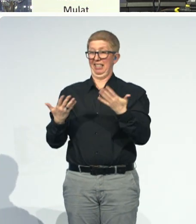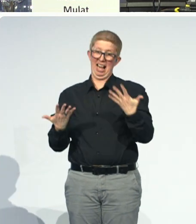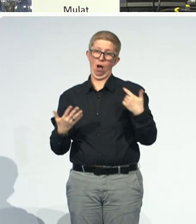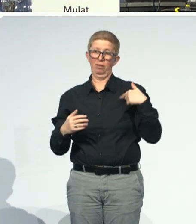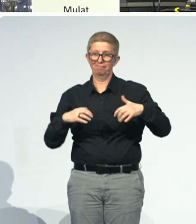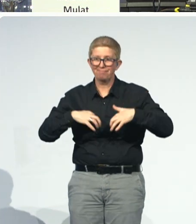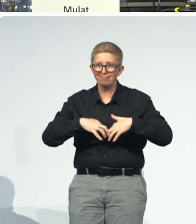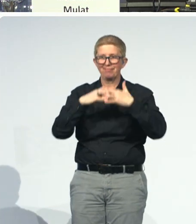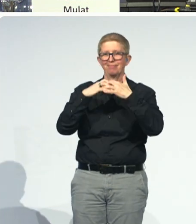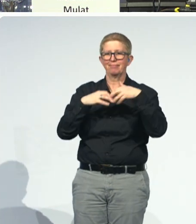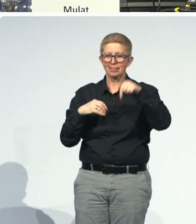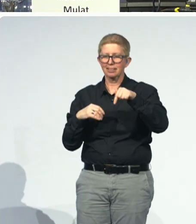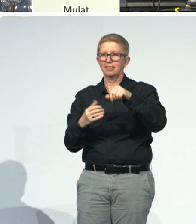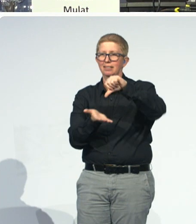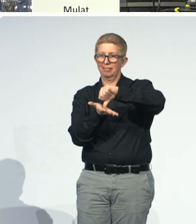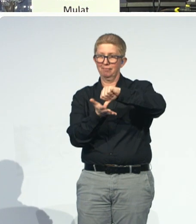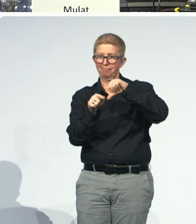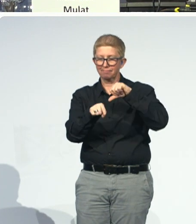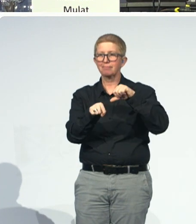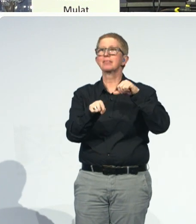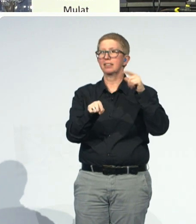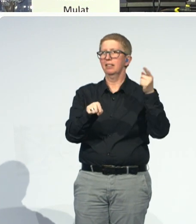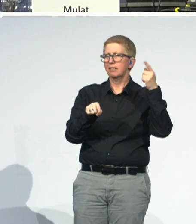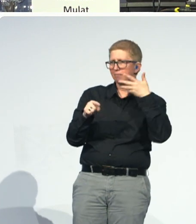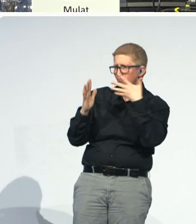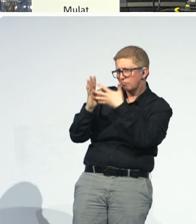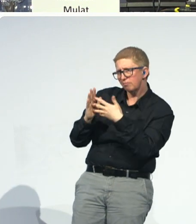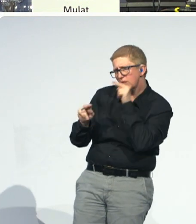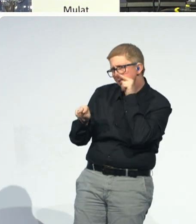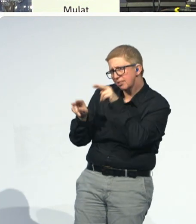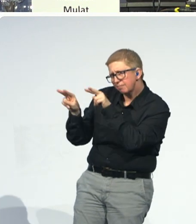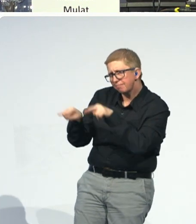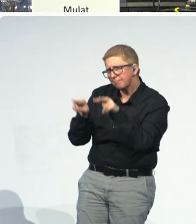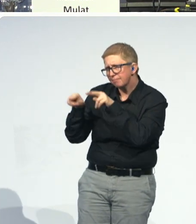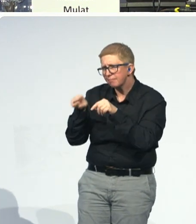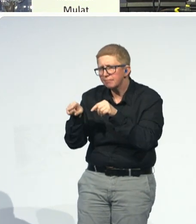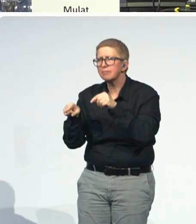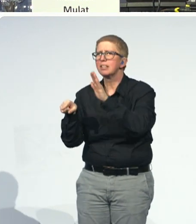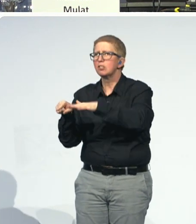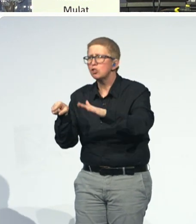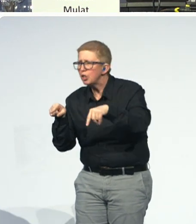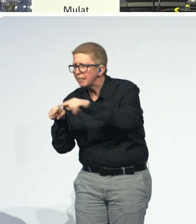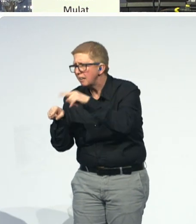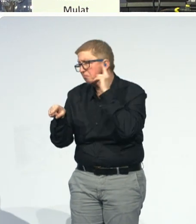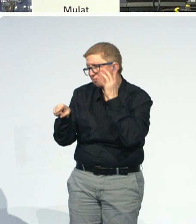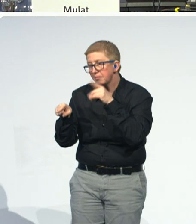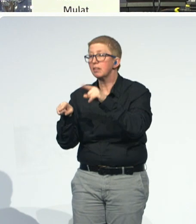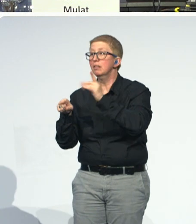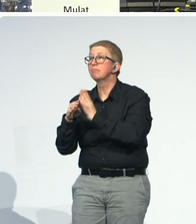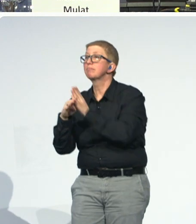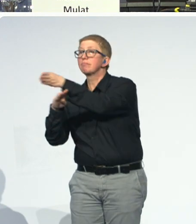our school visits to different parts of the country, and provided hearing aids for those who